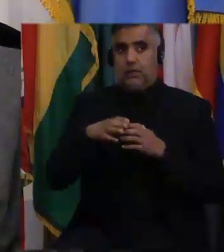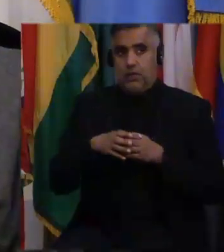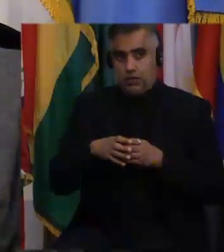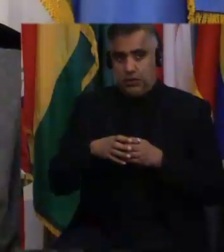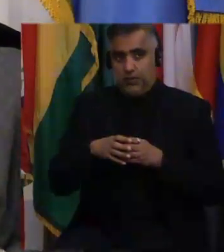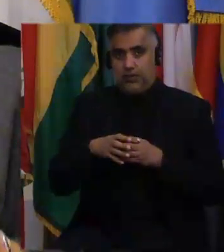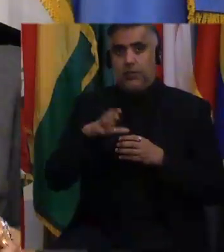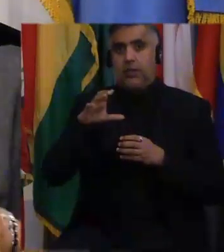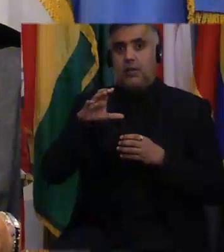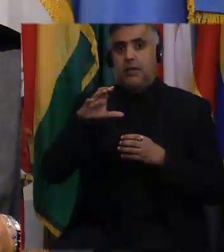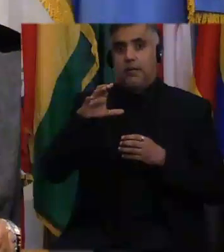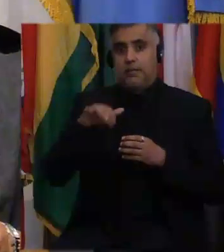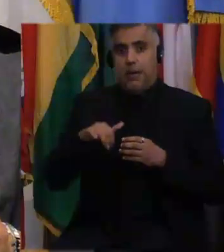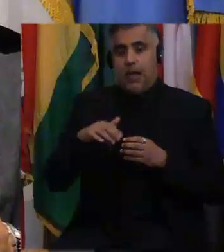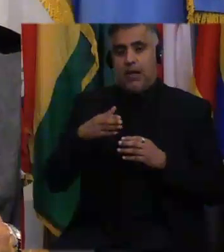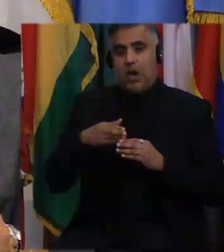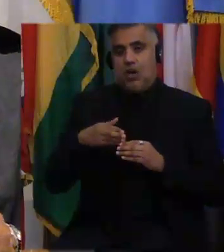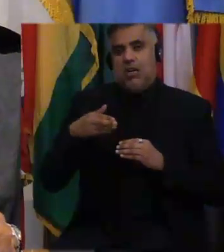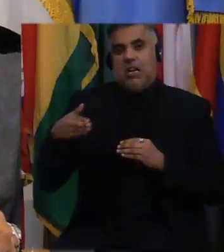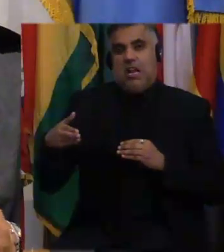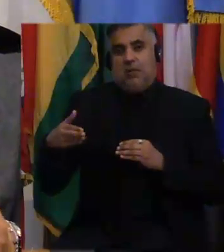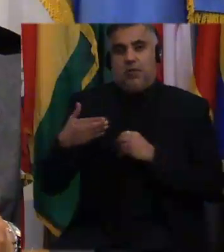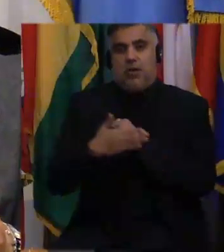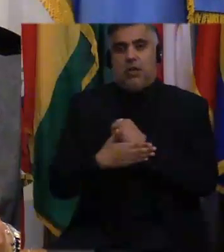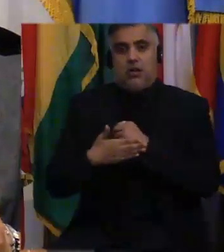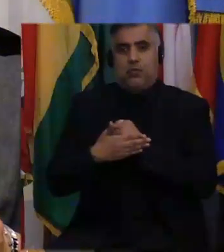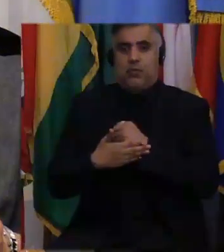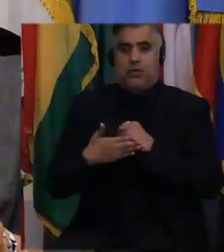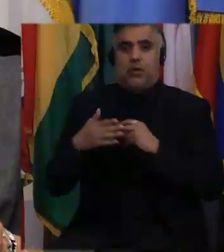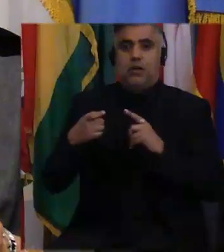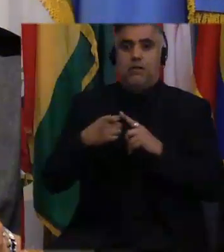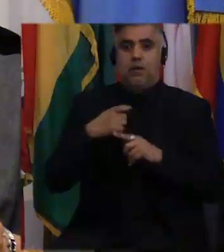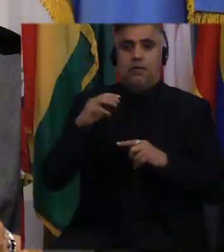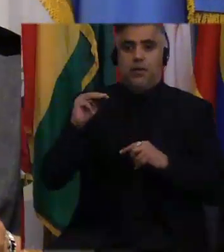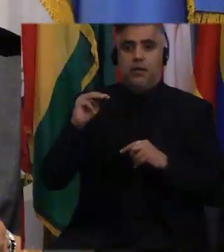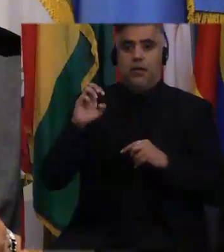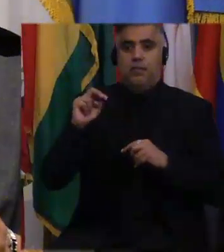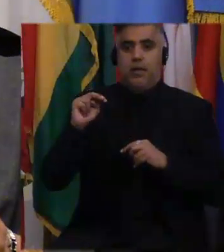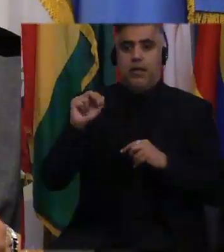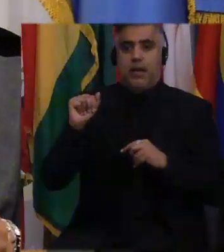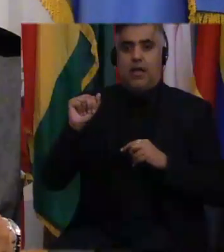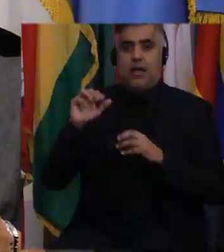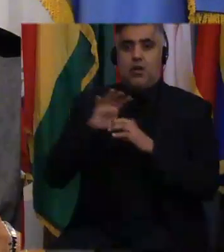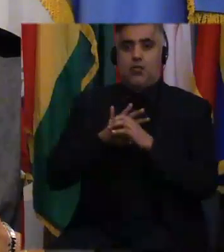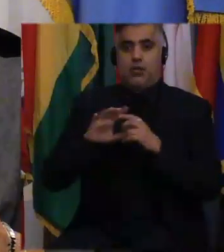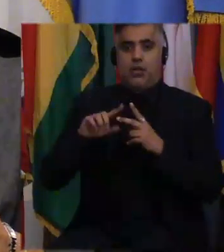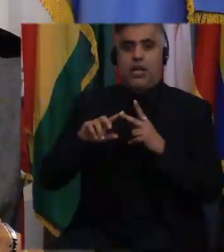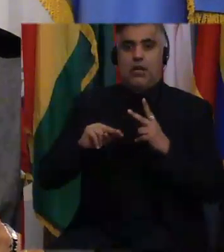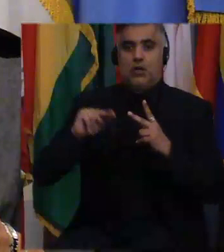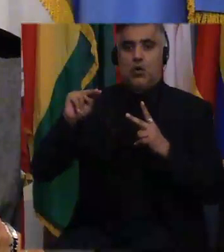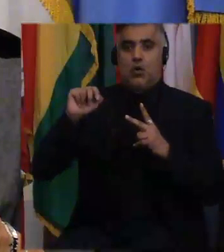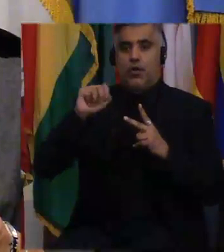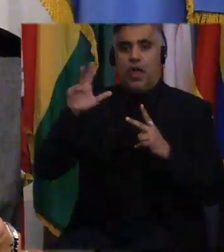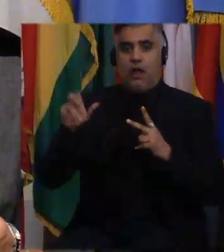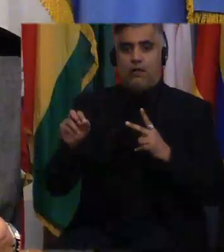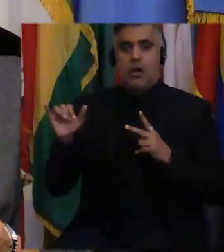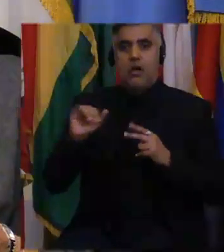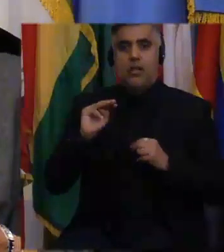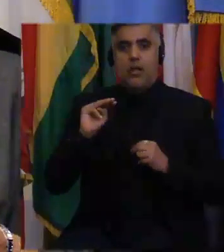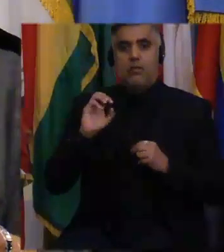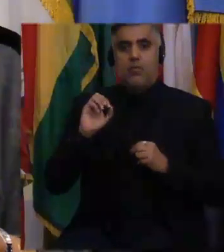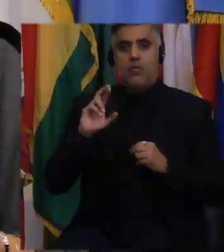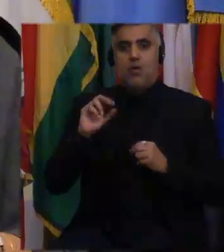convention by the neighboring countries, particularly from the MENA region and from North Africa. Countries like Morocco